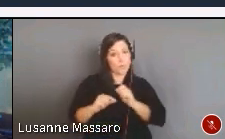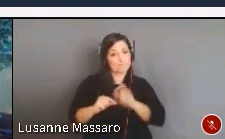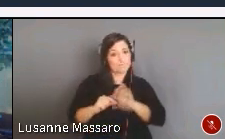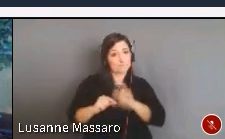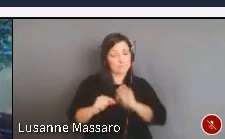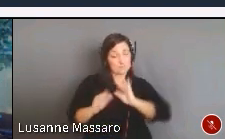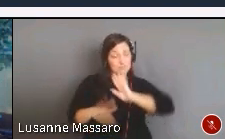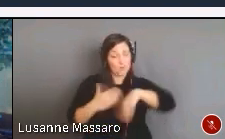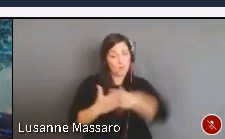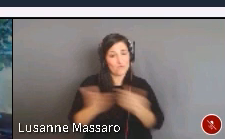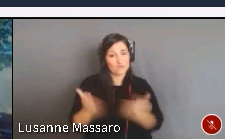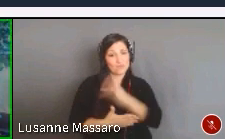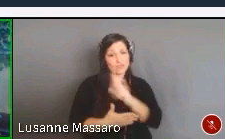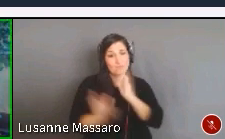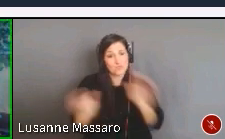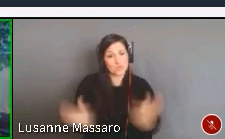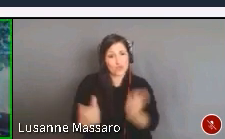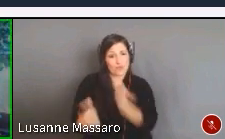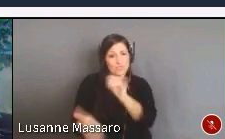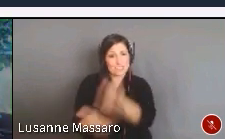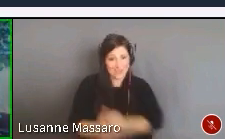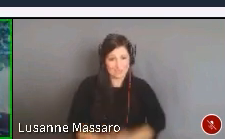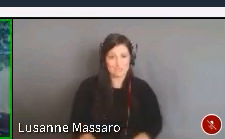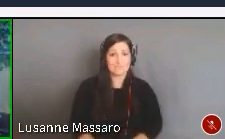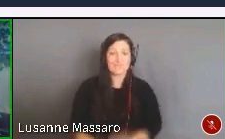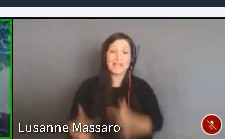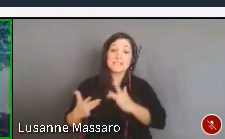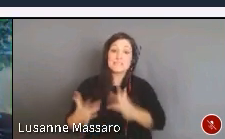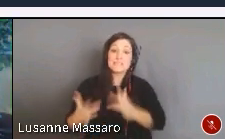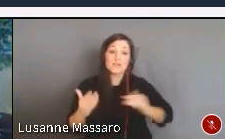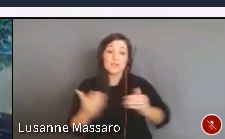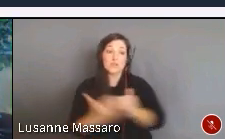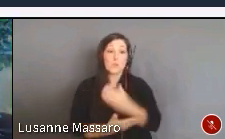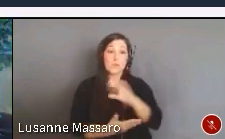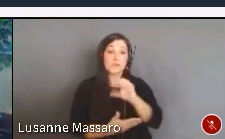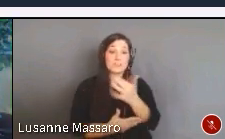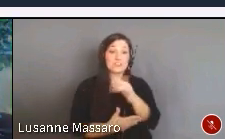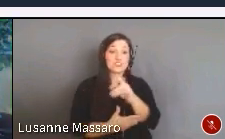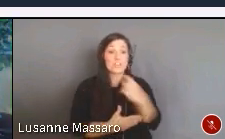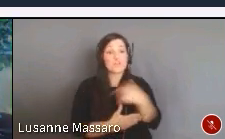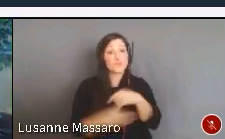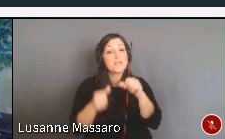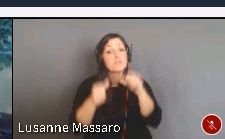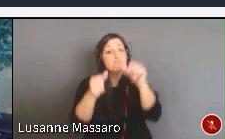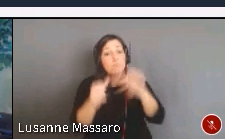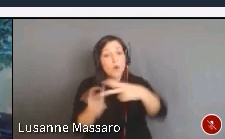So we definitely encourage that. All right. And we typically post new shifts on a weekly basis, usually